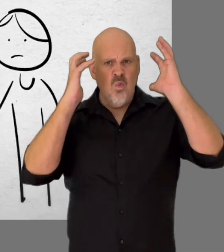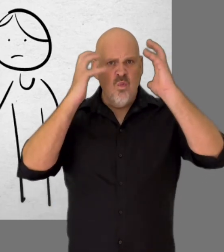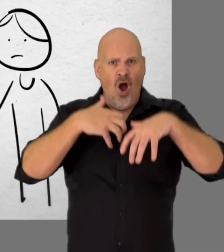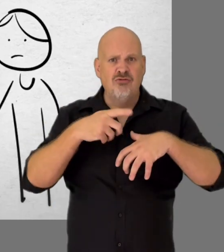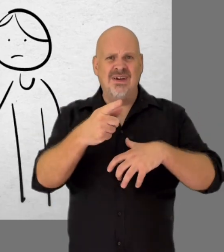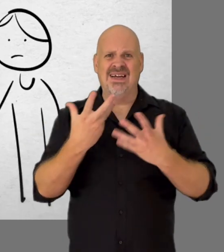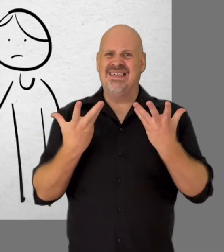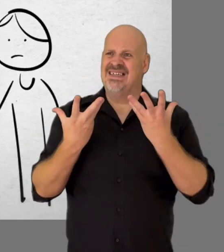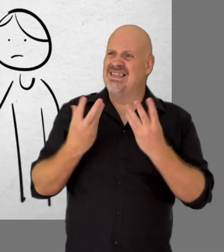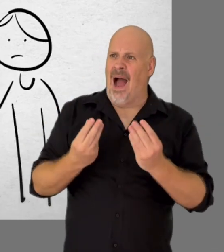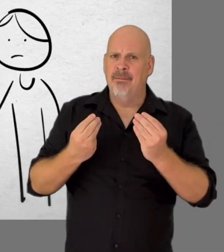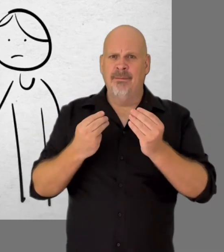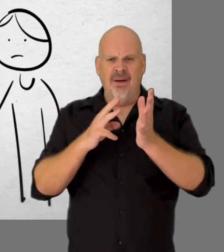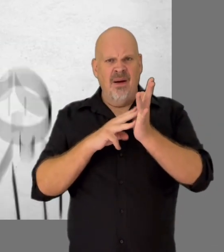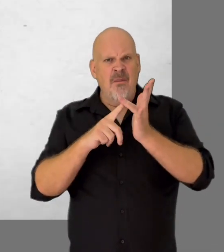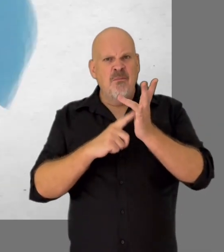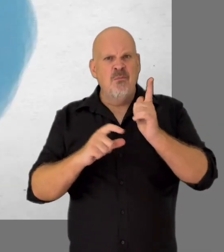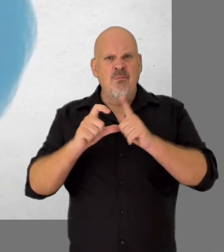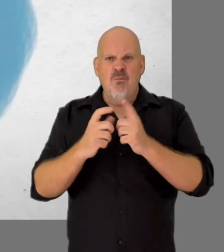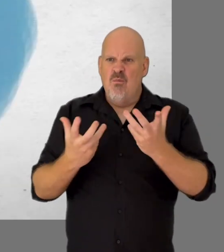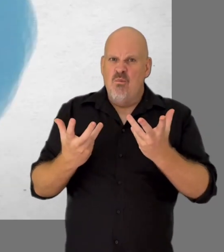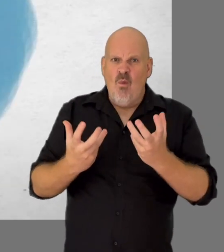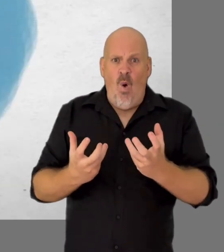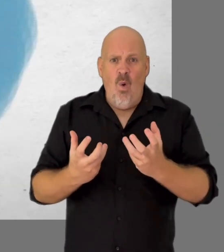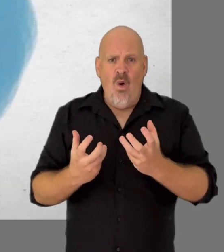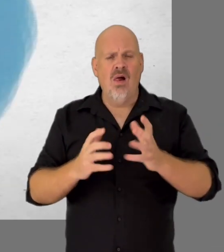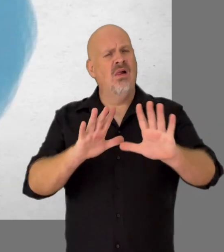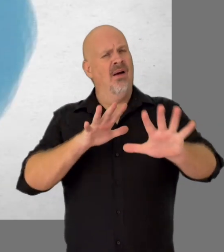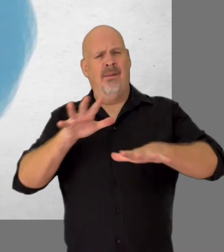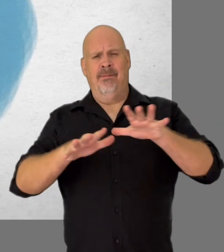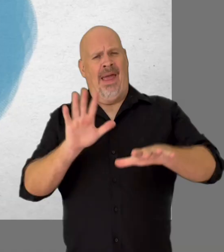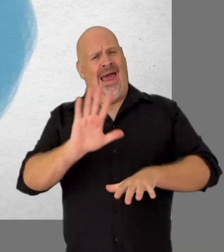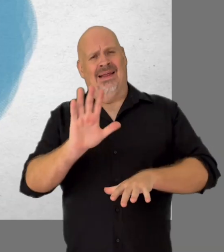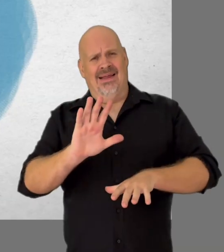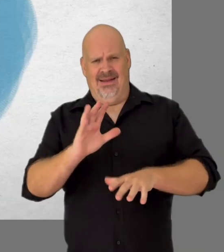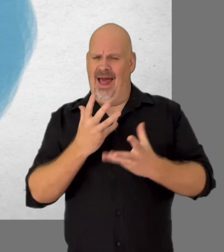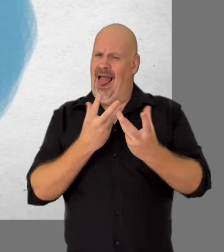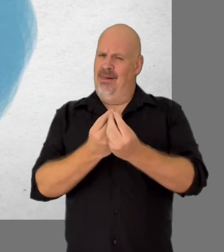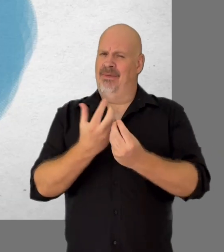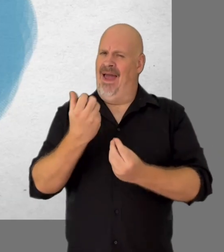Worried about damp and mould? Don't panic, help is at hand.